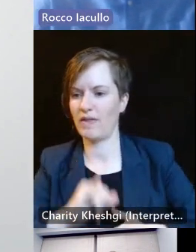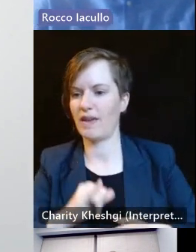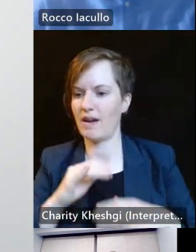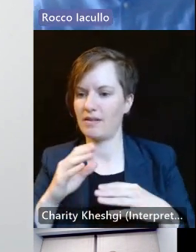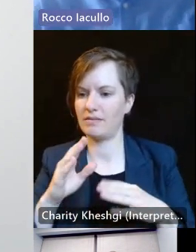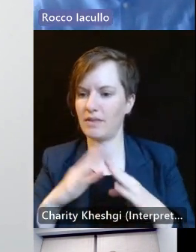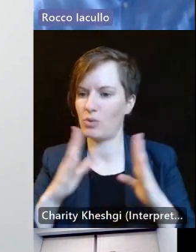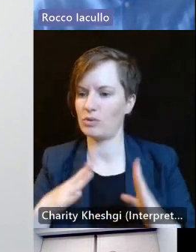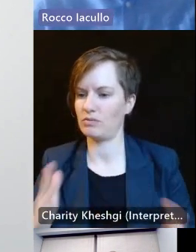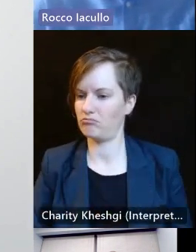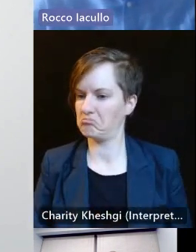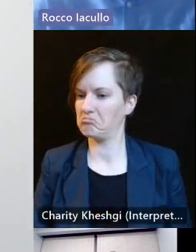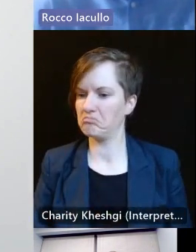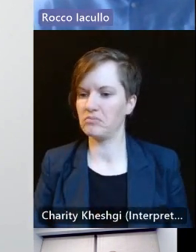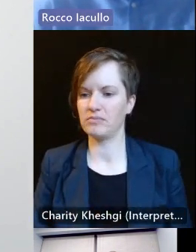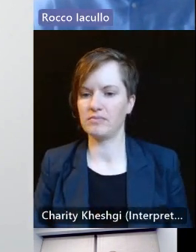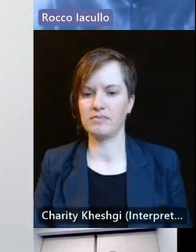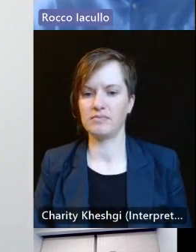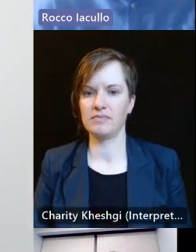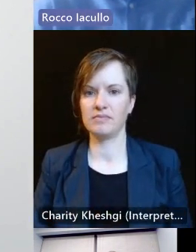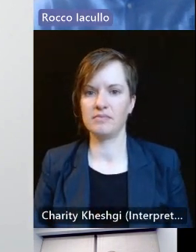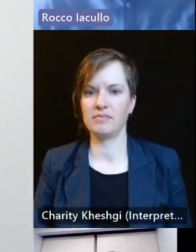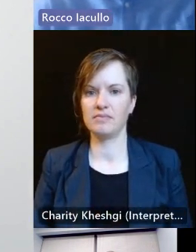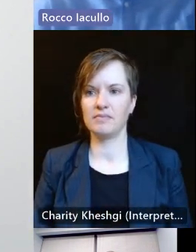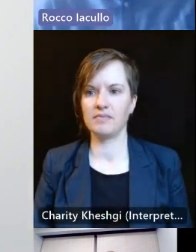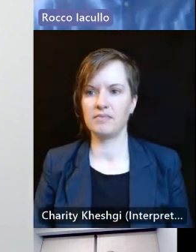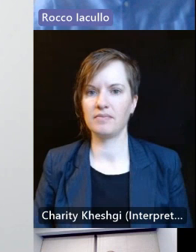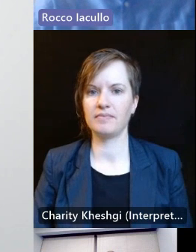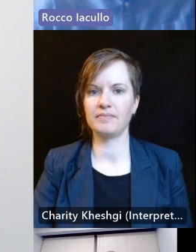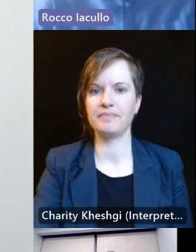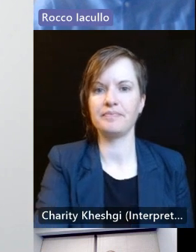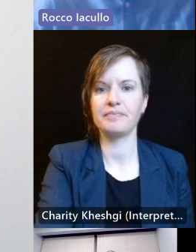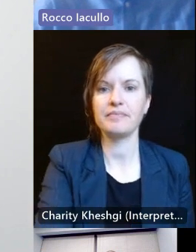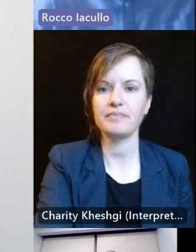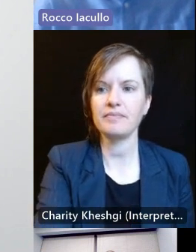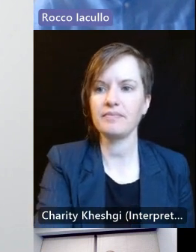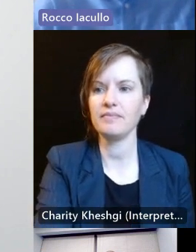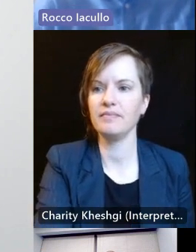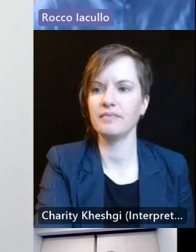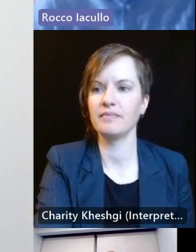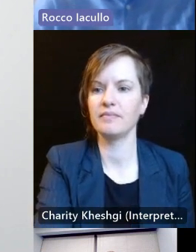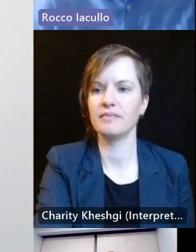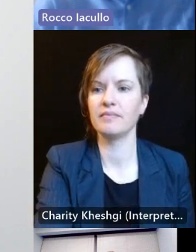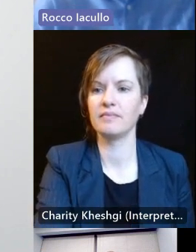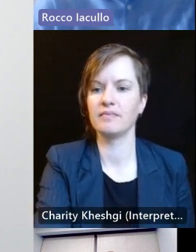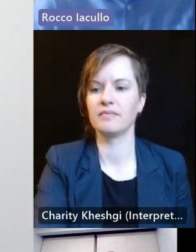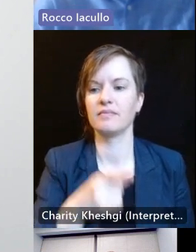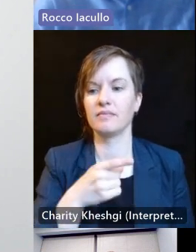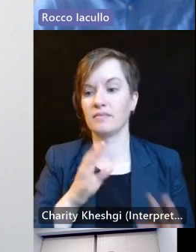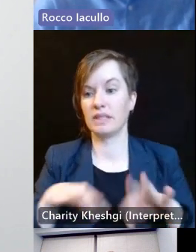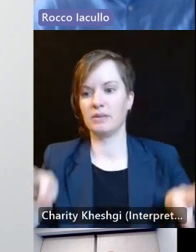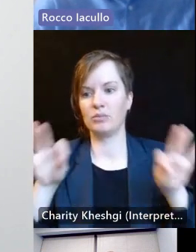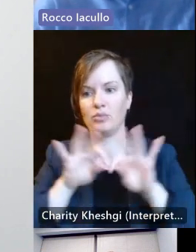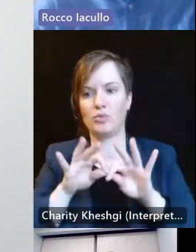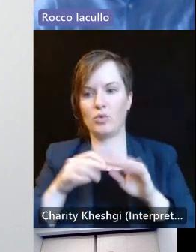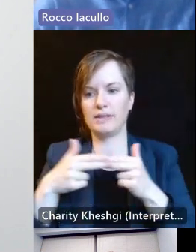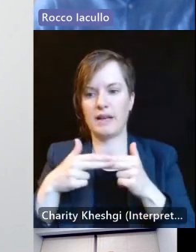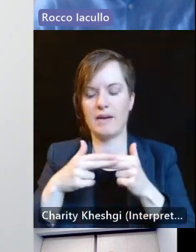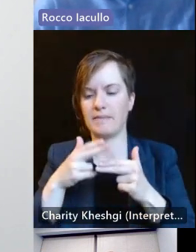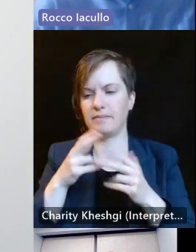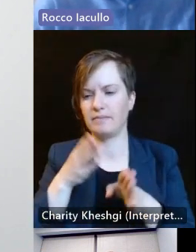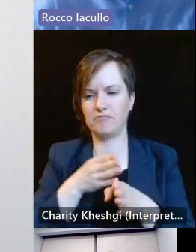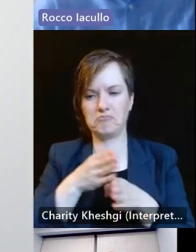So this is a very important slide, and I think is the main focus of our presentation